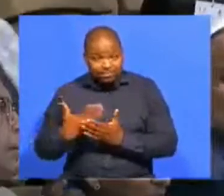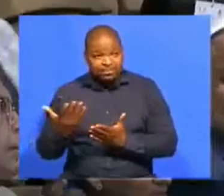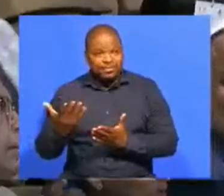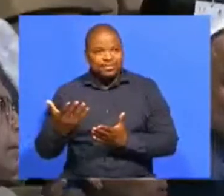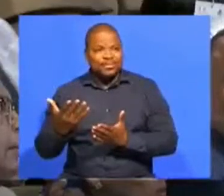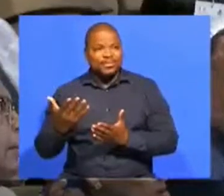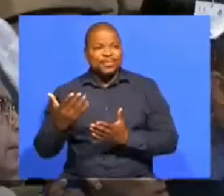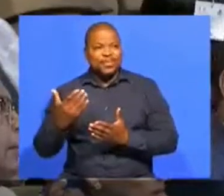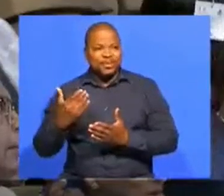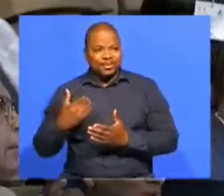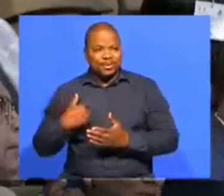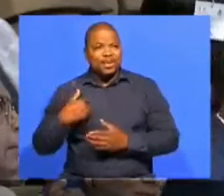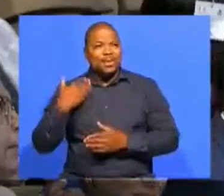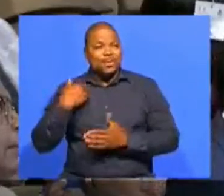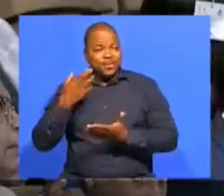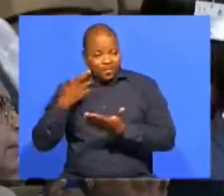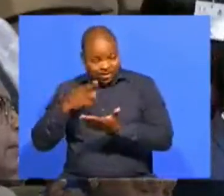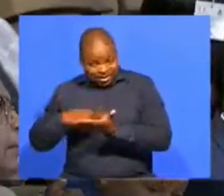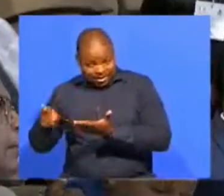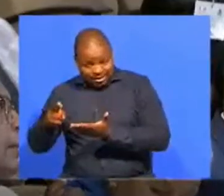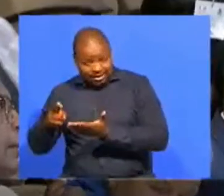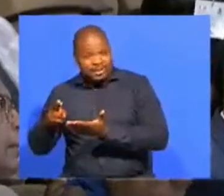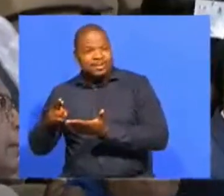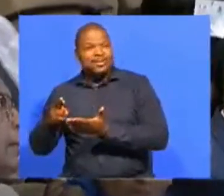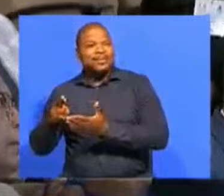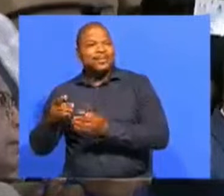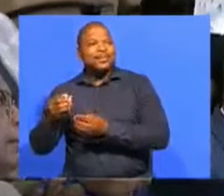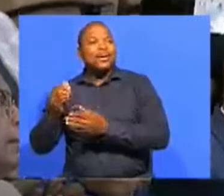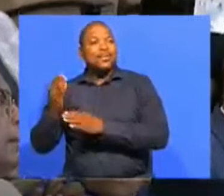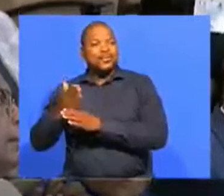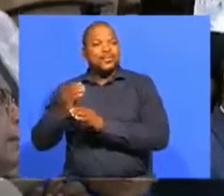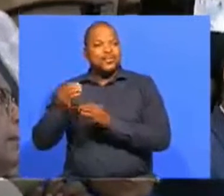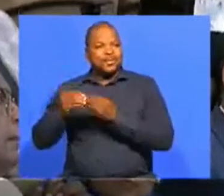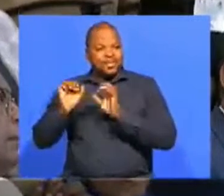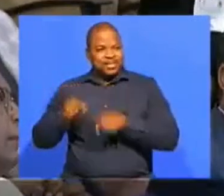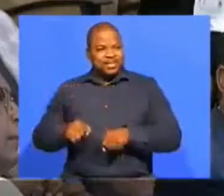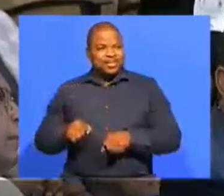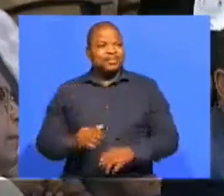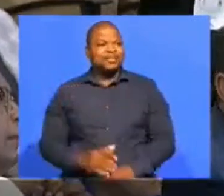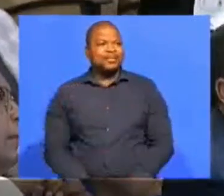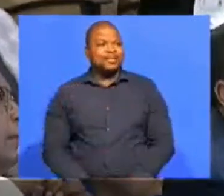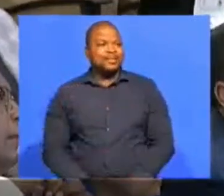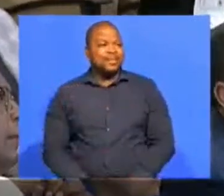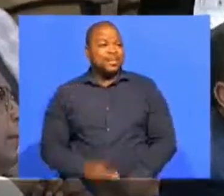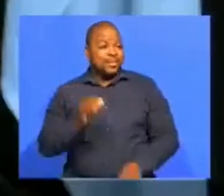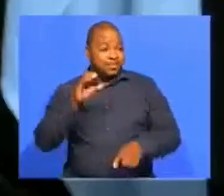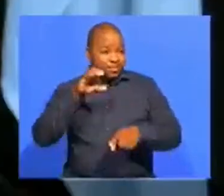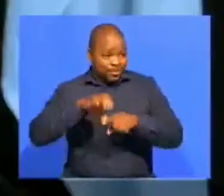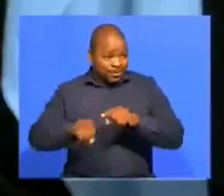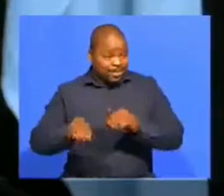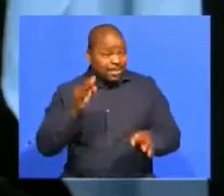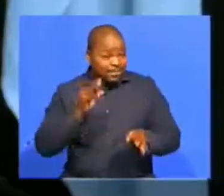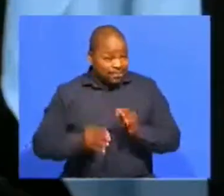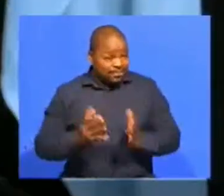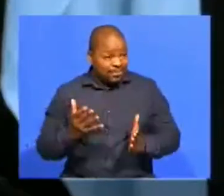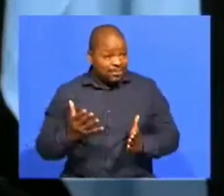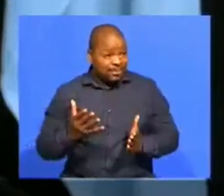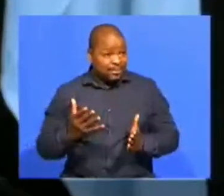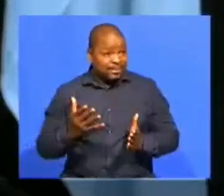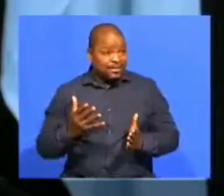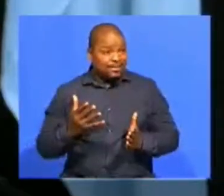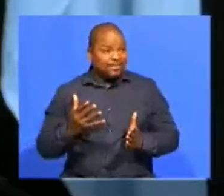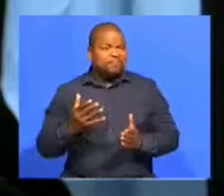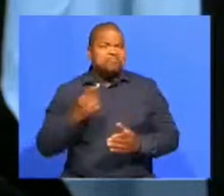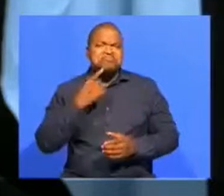Because I want to know where you read it so we could correct that. And if you heard it, well then, what we say